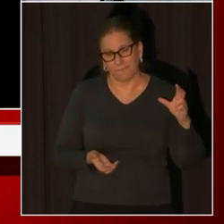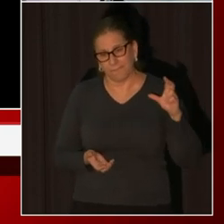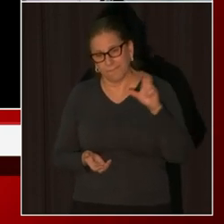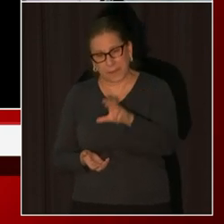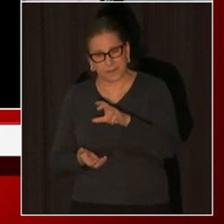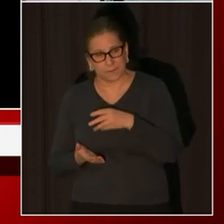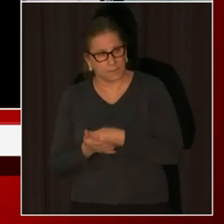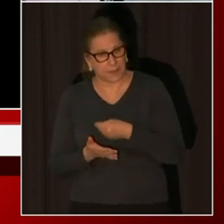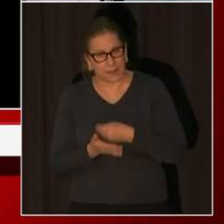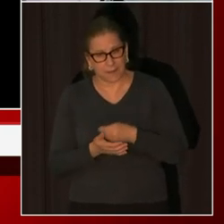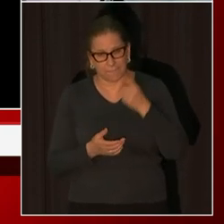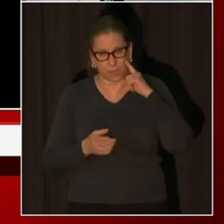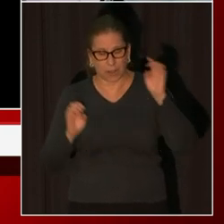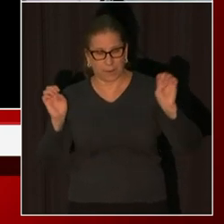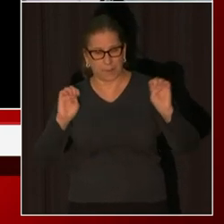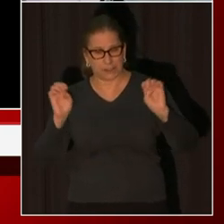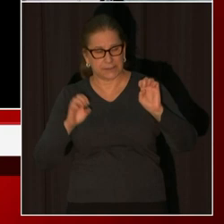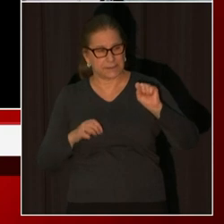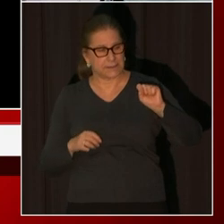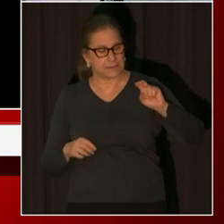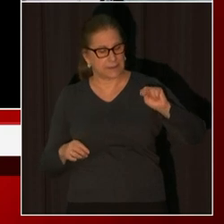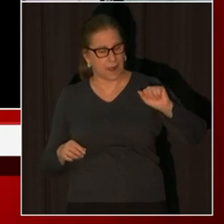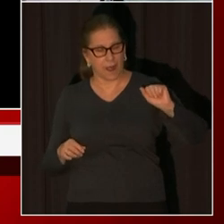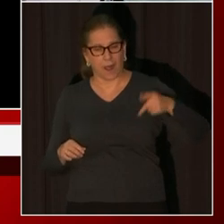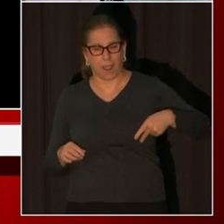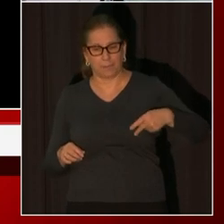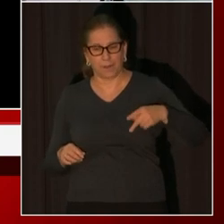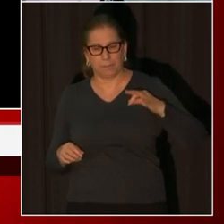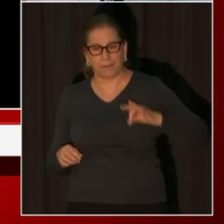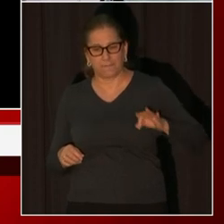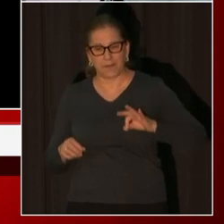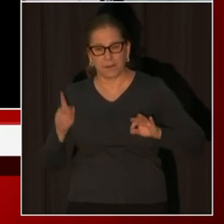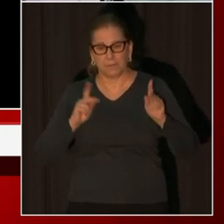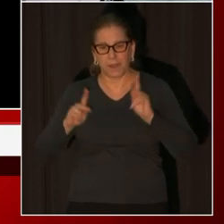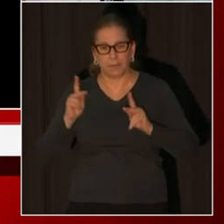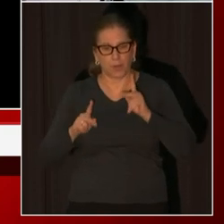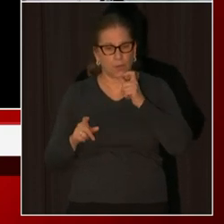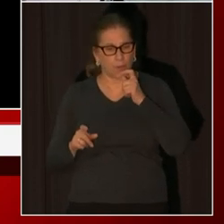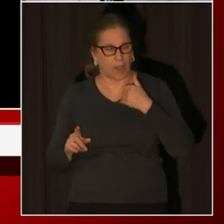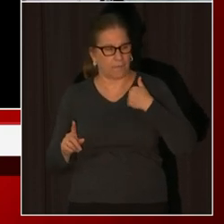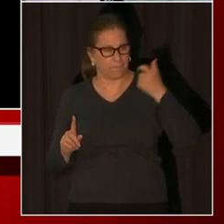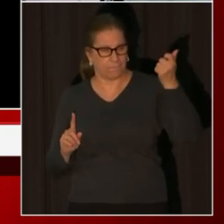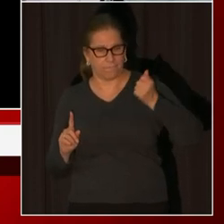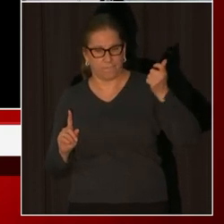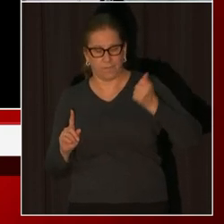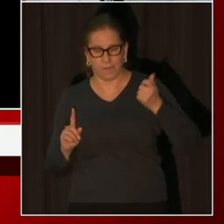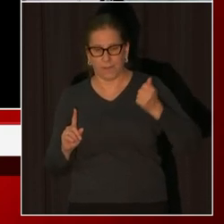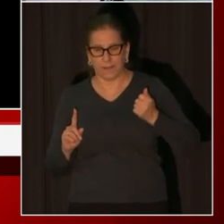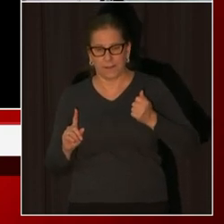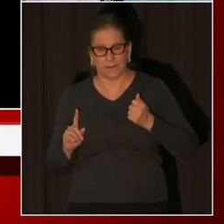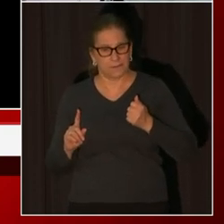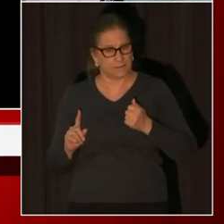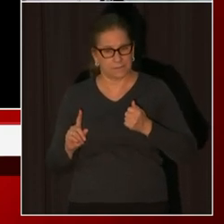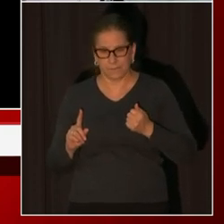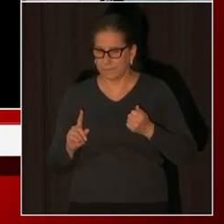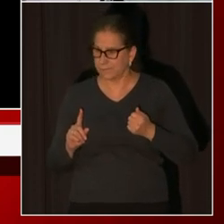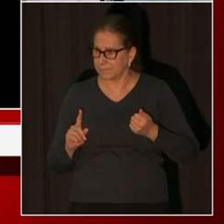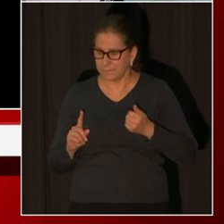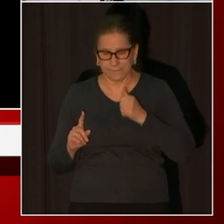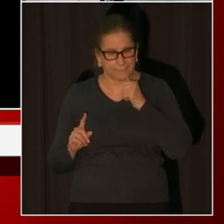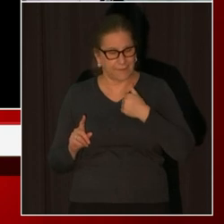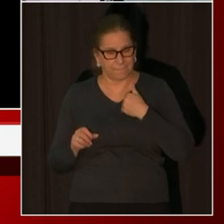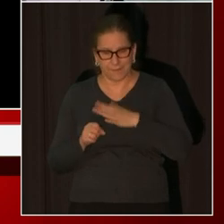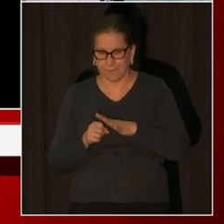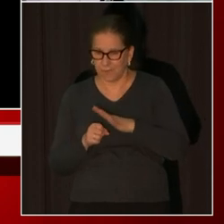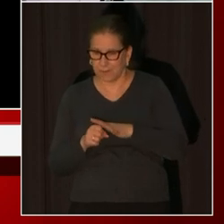over 35,000 current DC SNAP households who are not receiving the maximum benefit. $26 million of